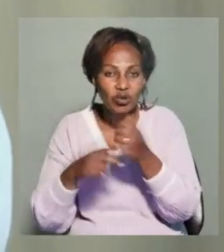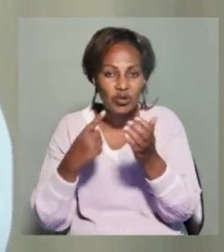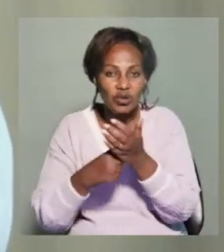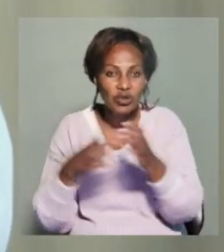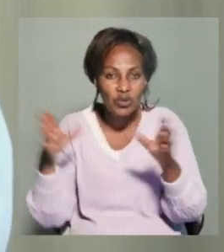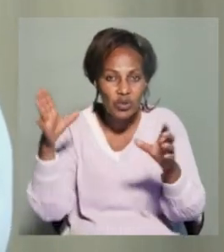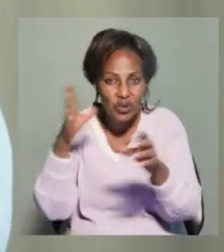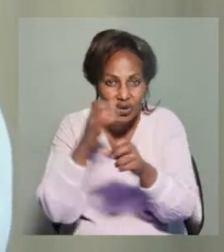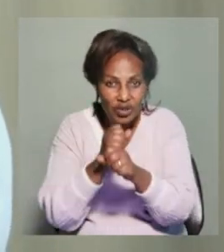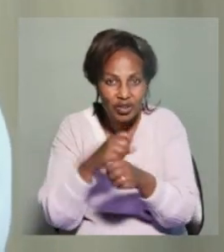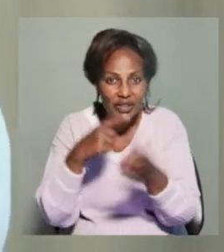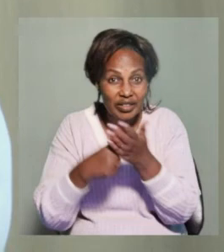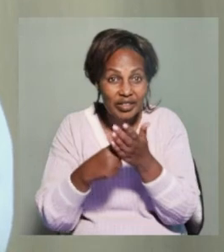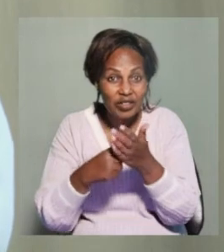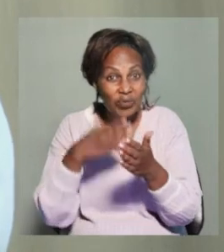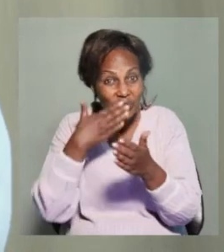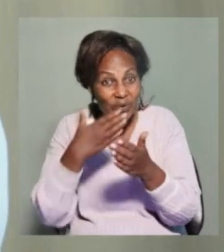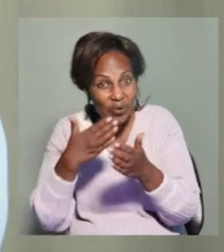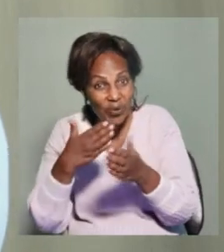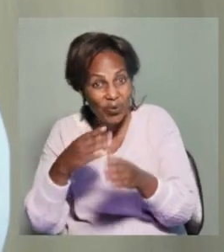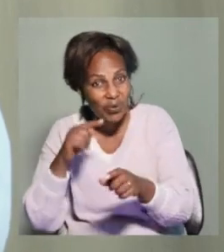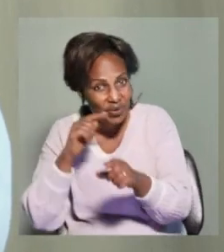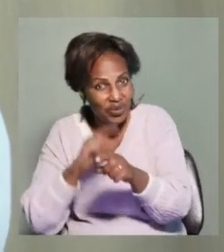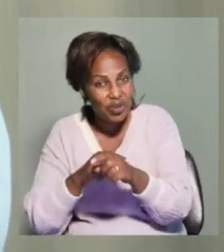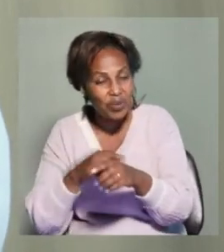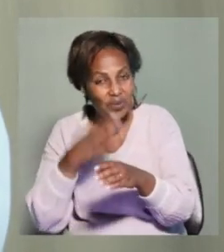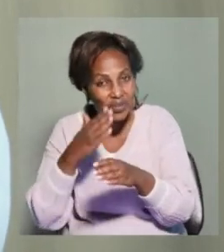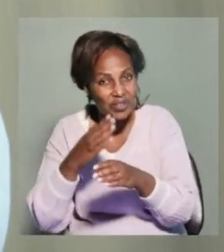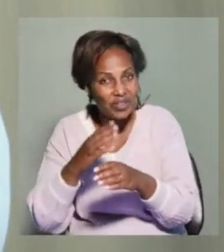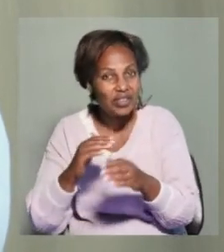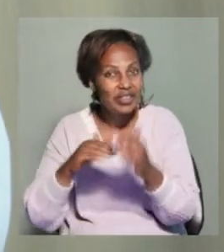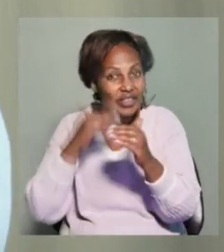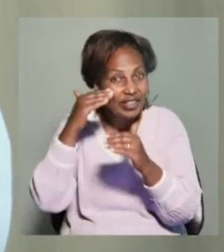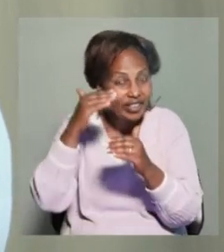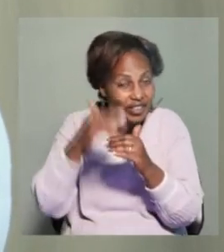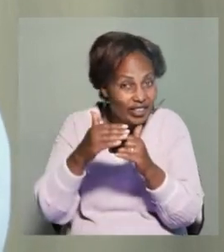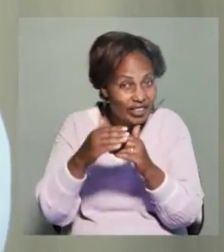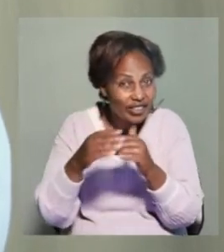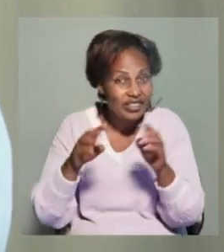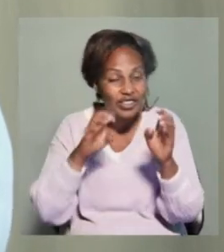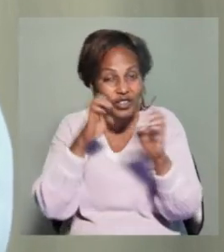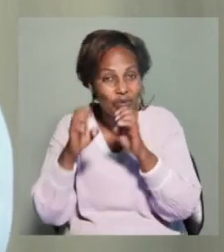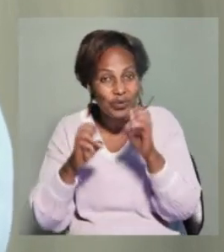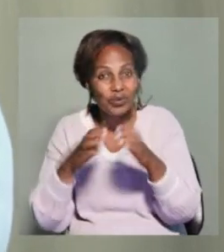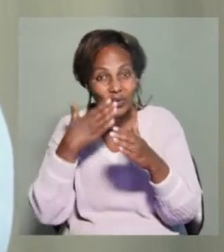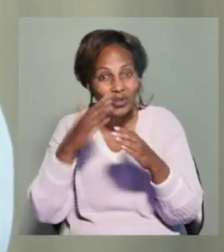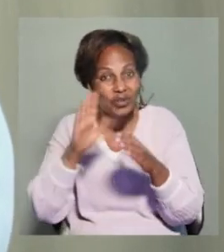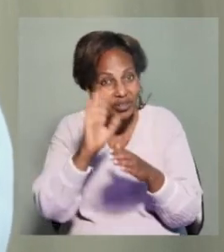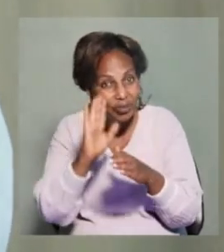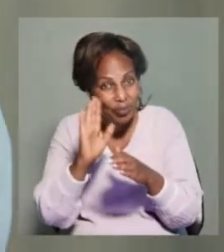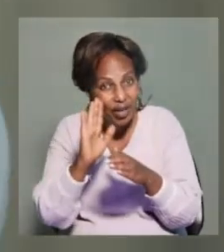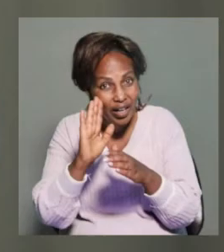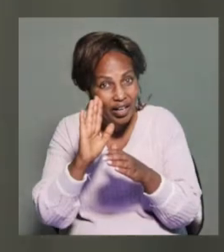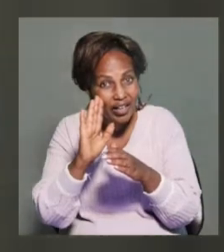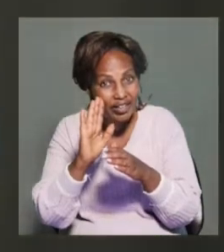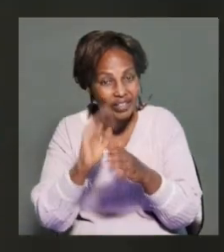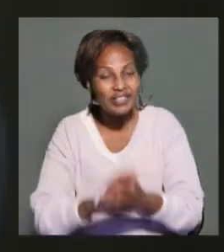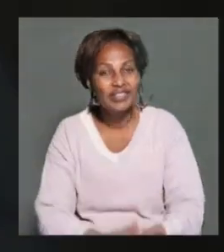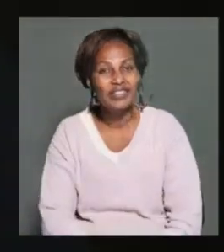have a nice time. See you next time by another experiment. Thank you, Amanuel. Bye.